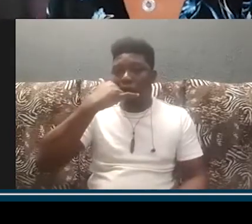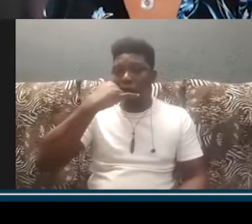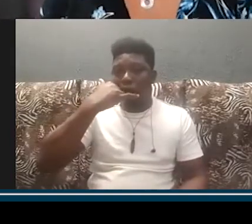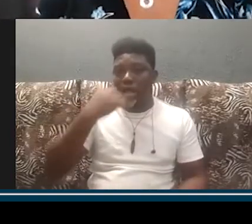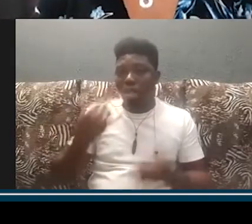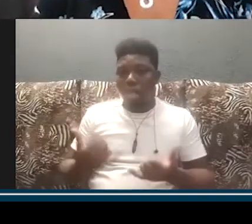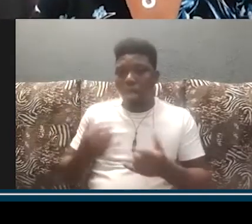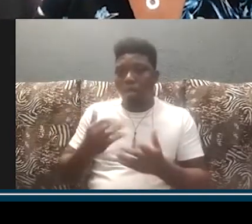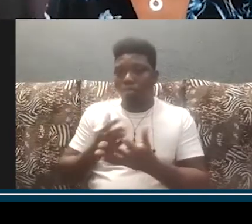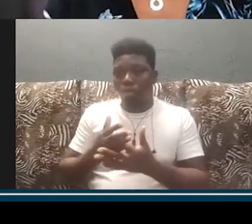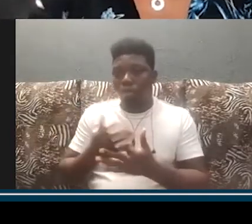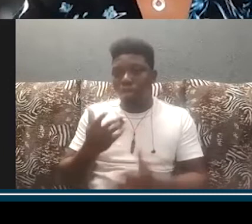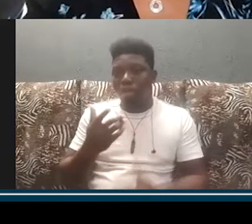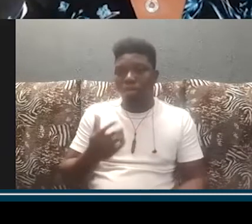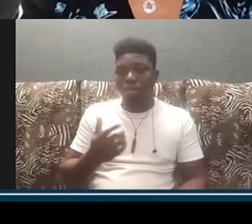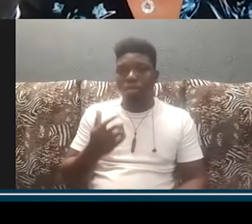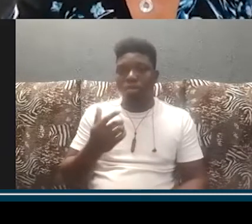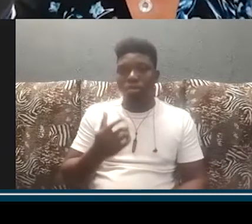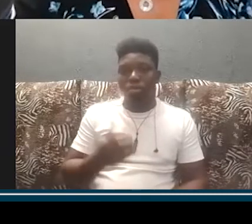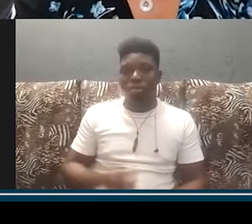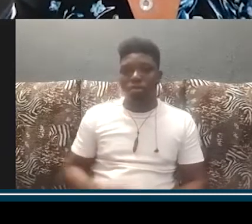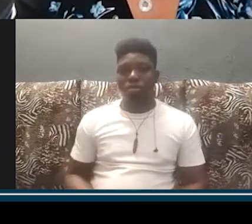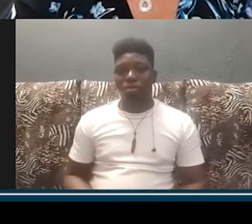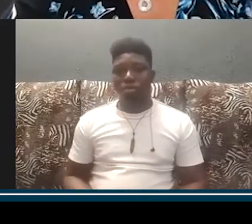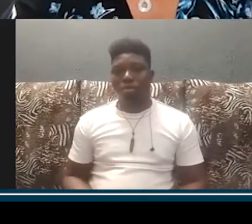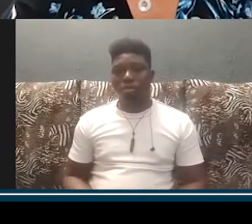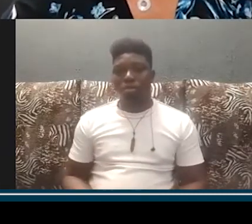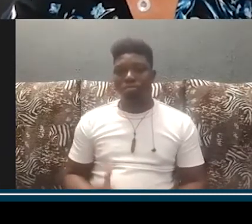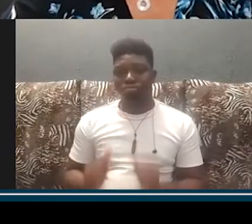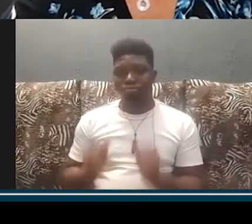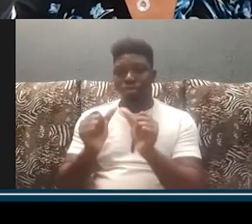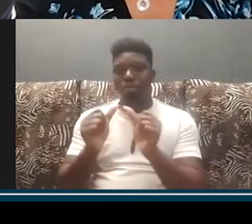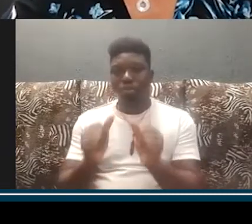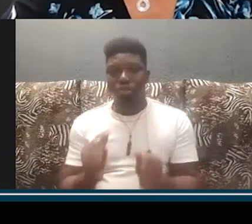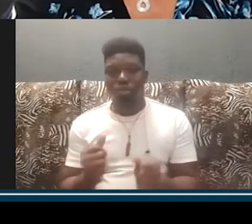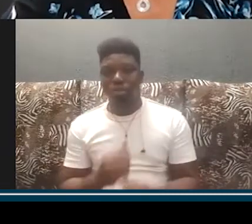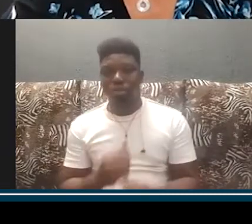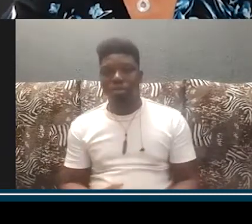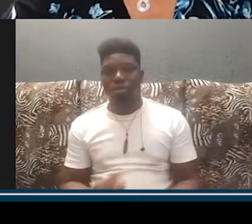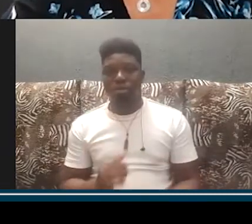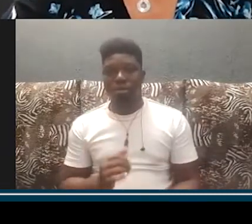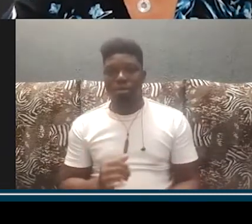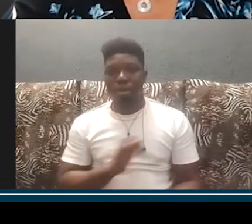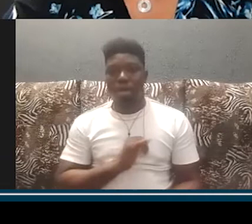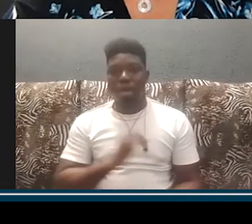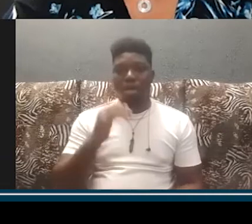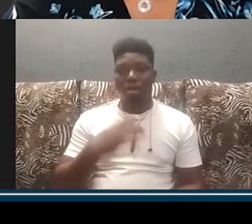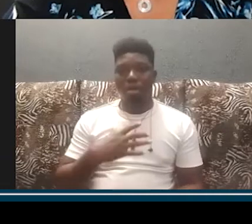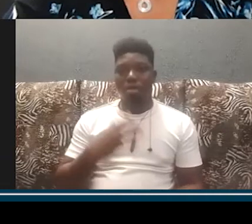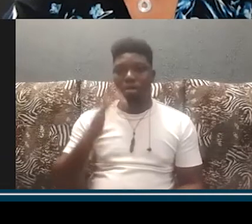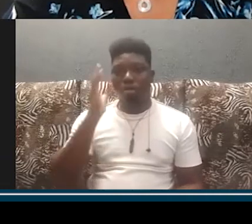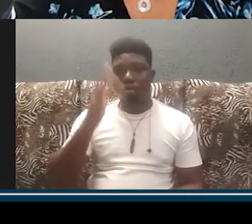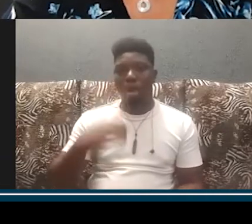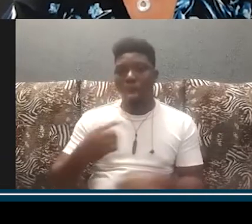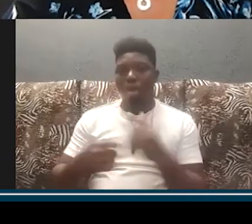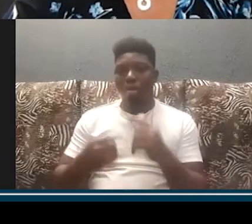the like, I will go burn something in my house later, is wondering, what can